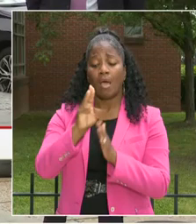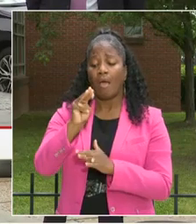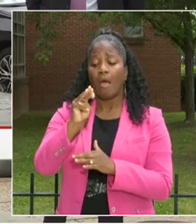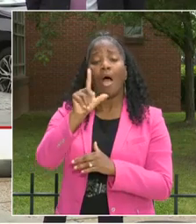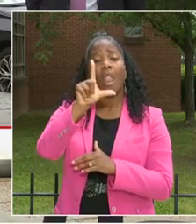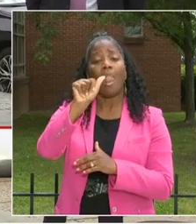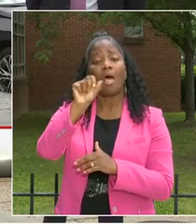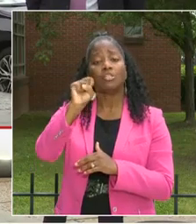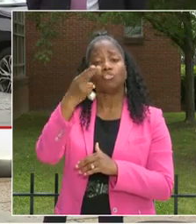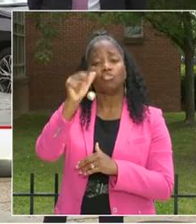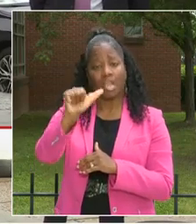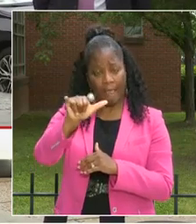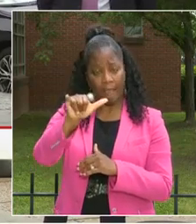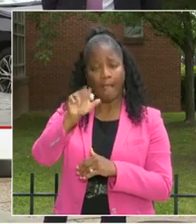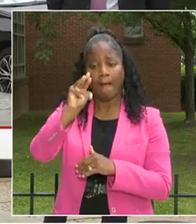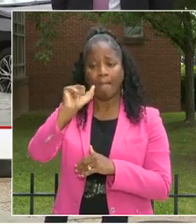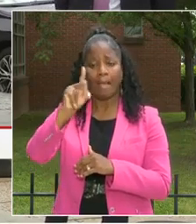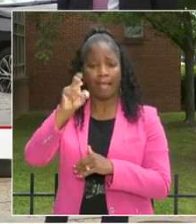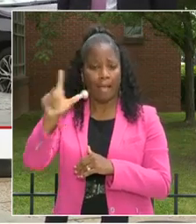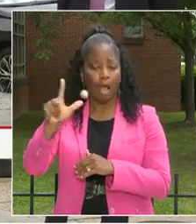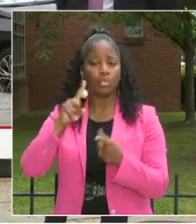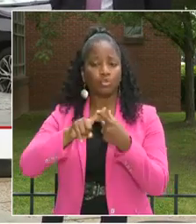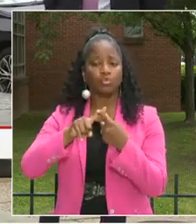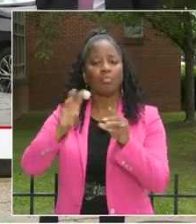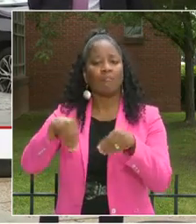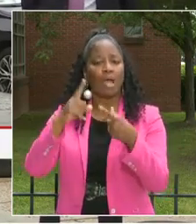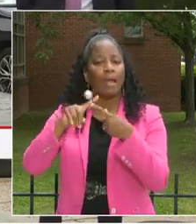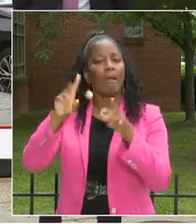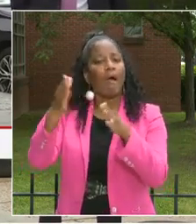from MPD to provide an update.